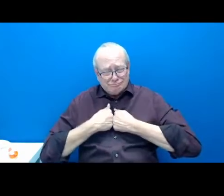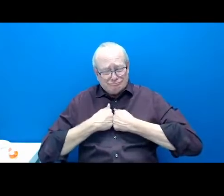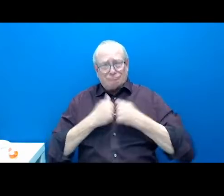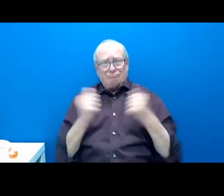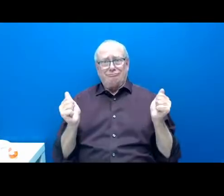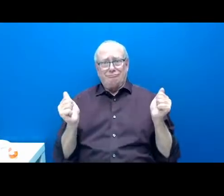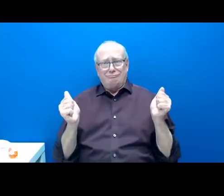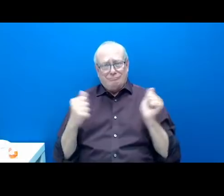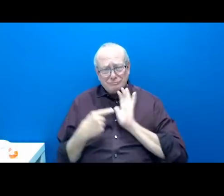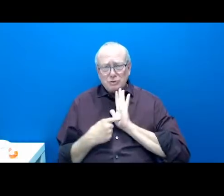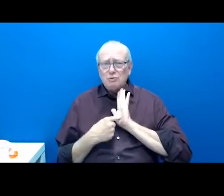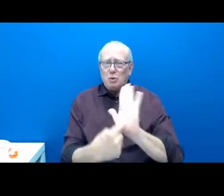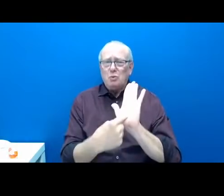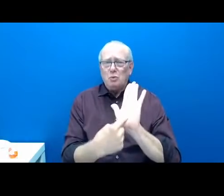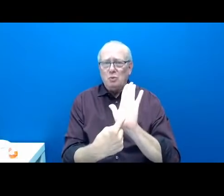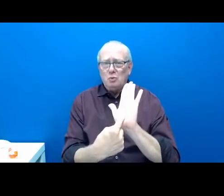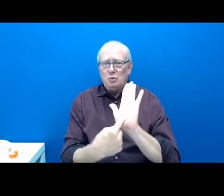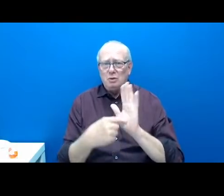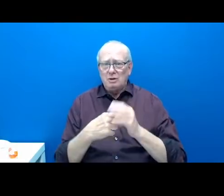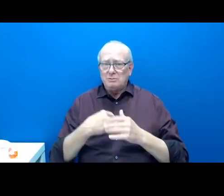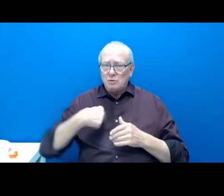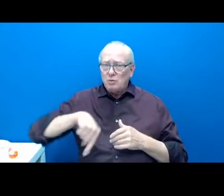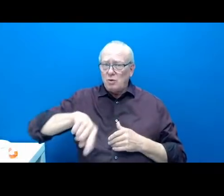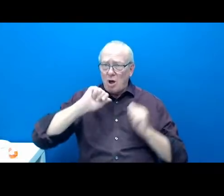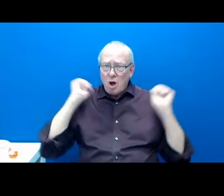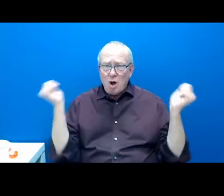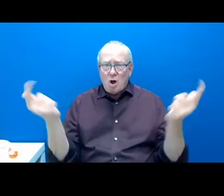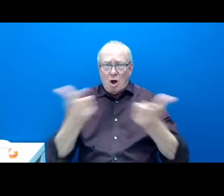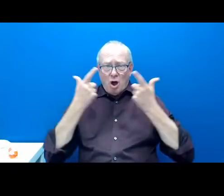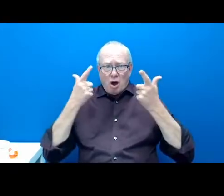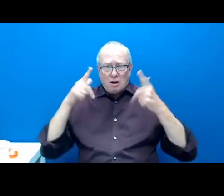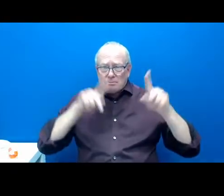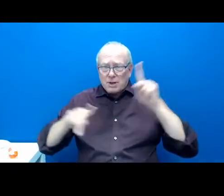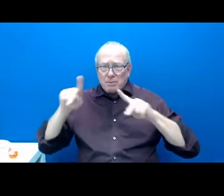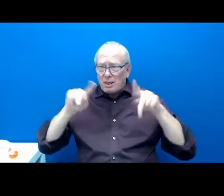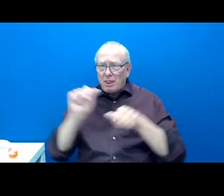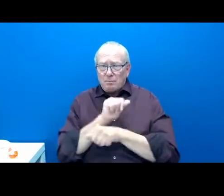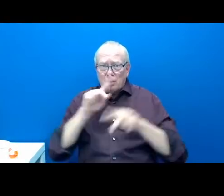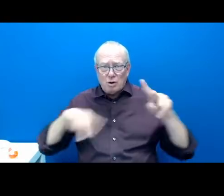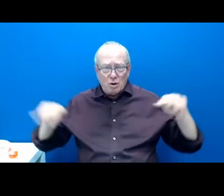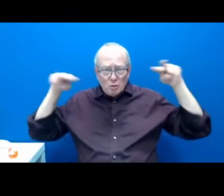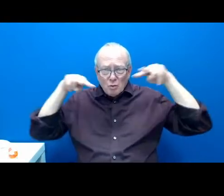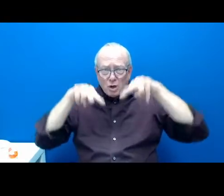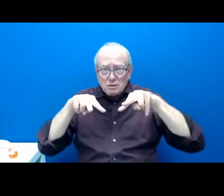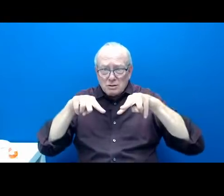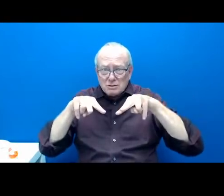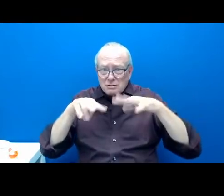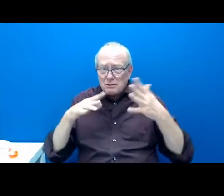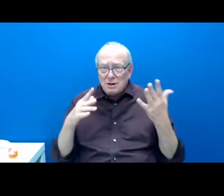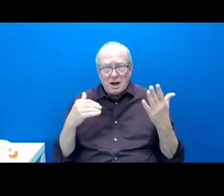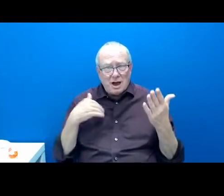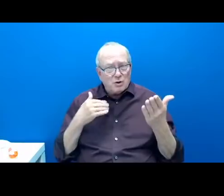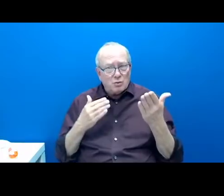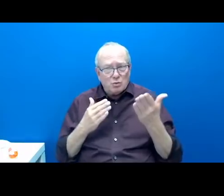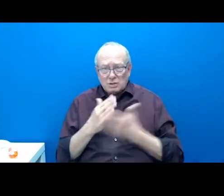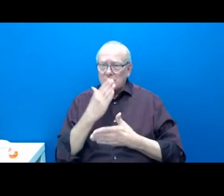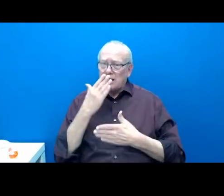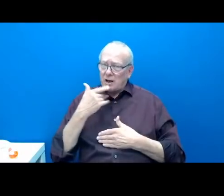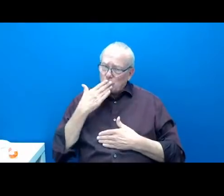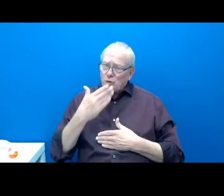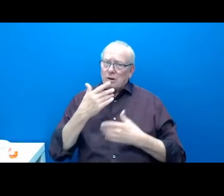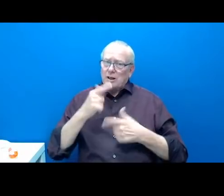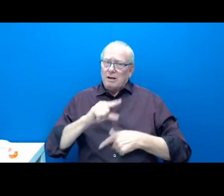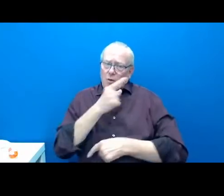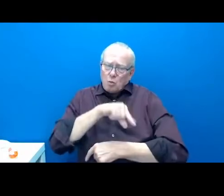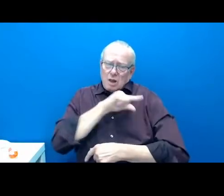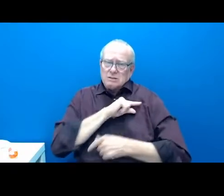really matters. That we are all citizens of Alberta, and we all have the right to a quality of life and to length of life. So I want to